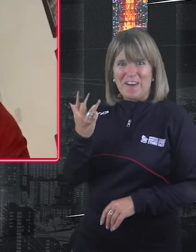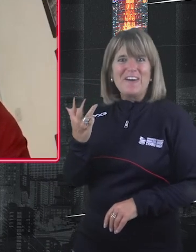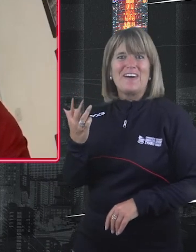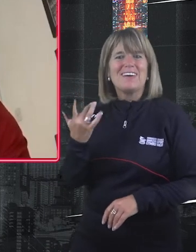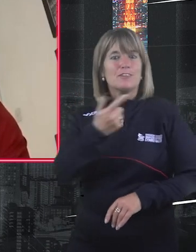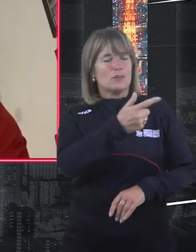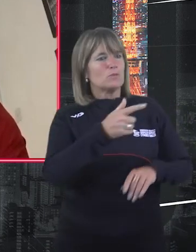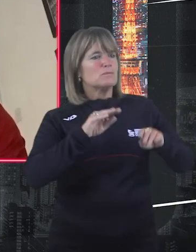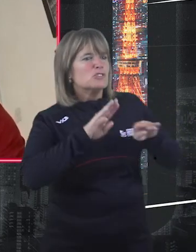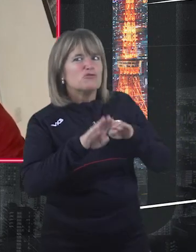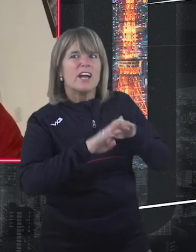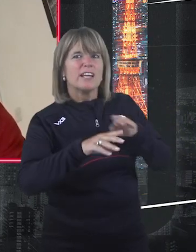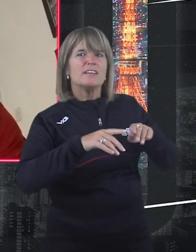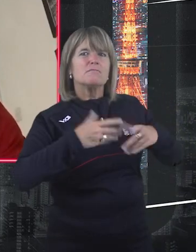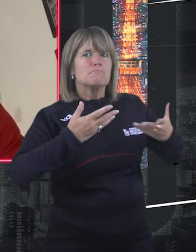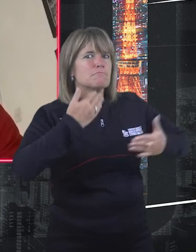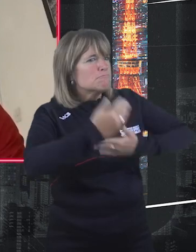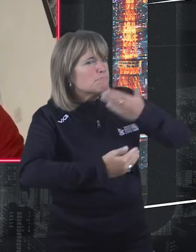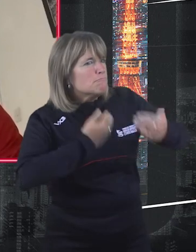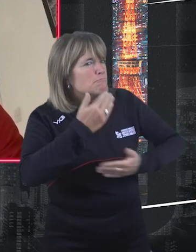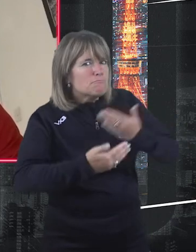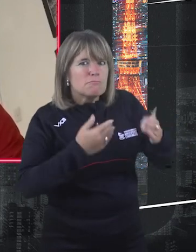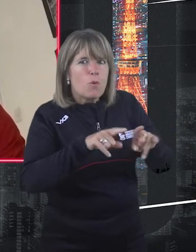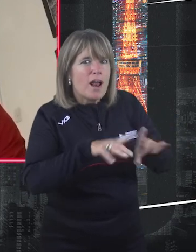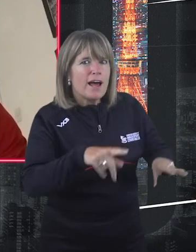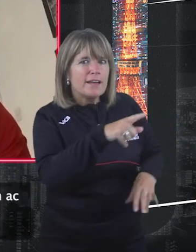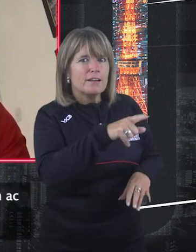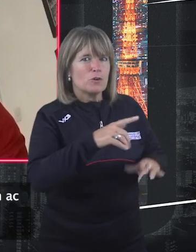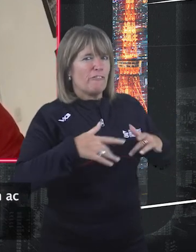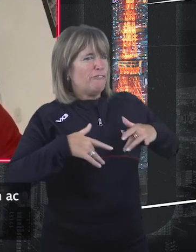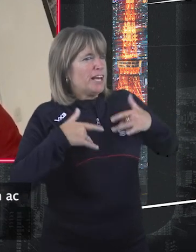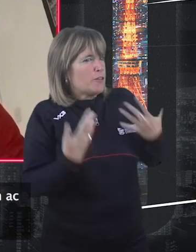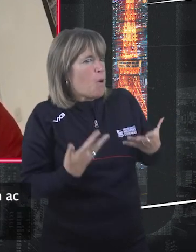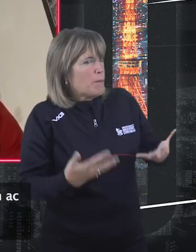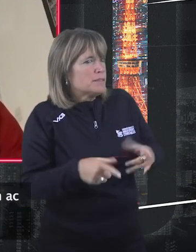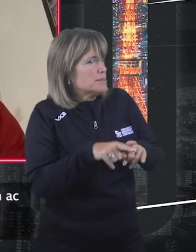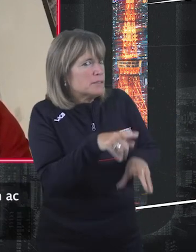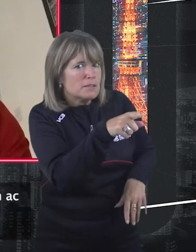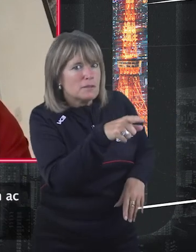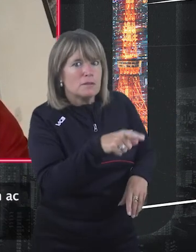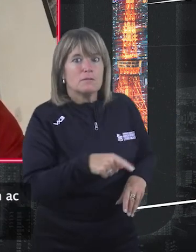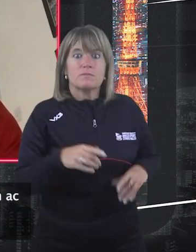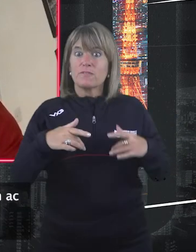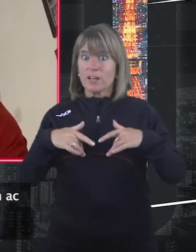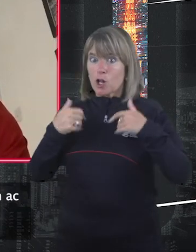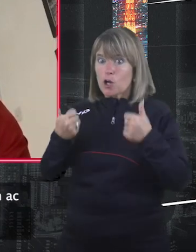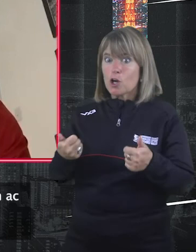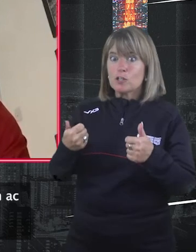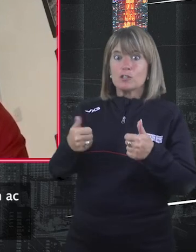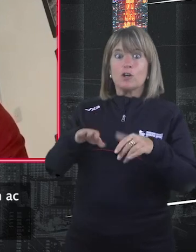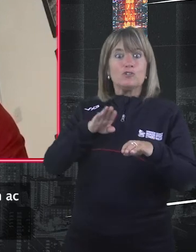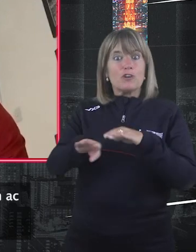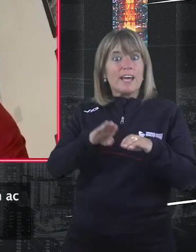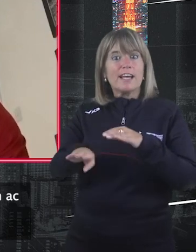So how is training going for you? How are you feeling at the moment? I'm feeling good. Training's been really good